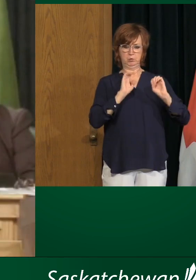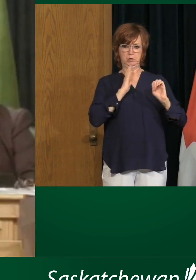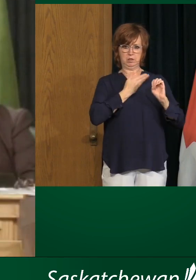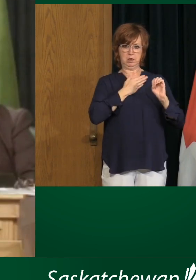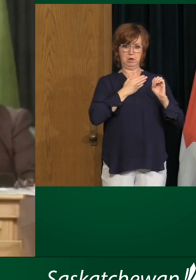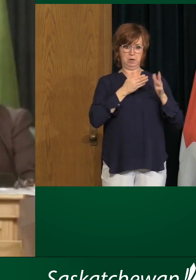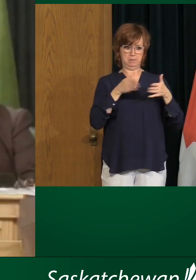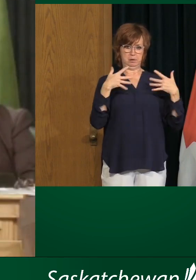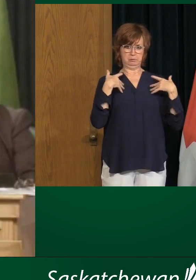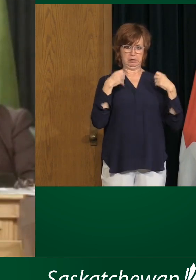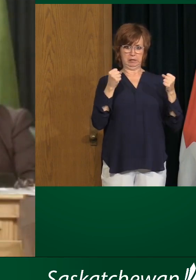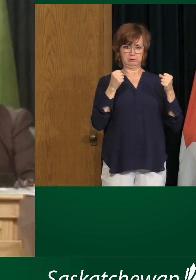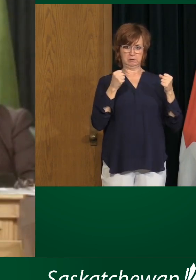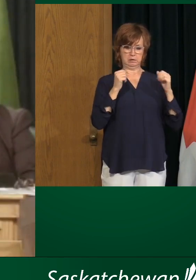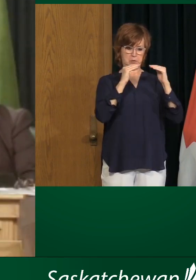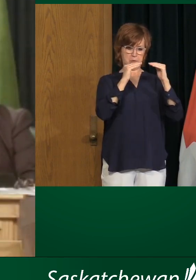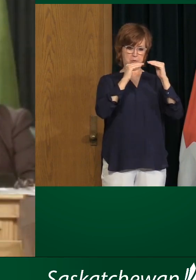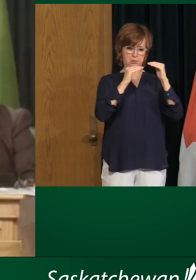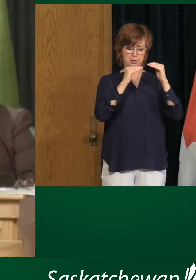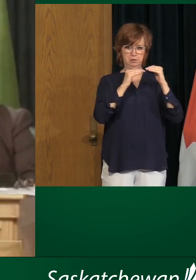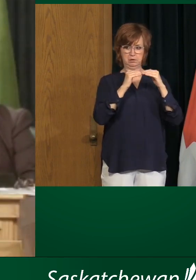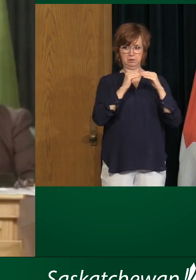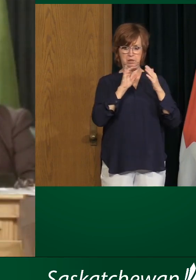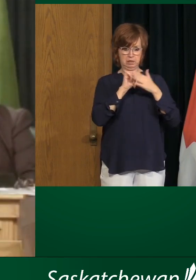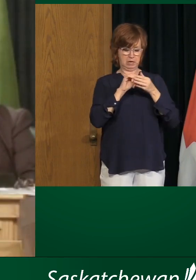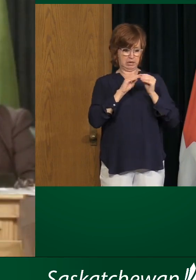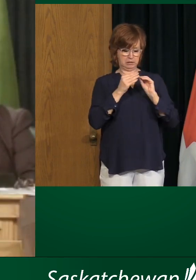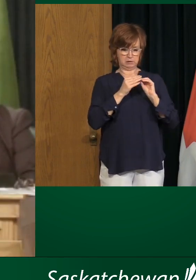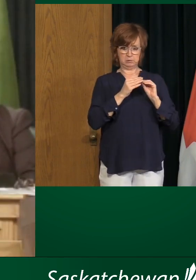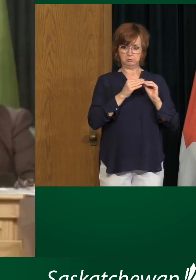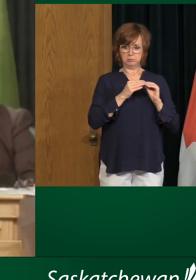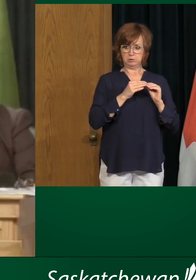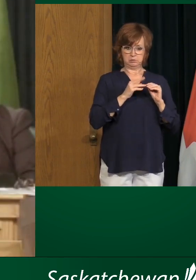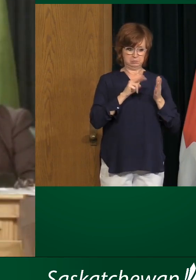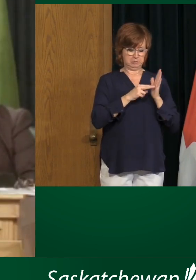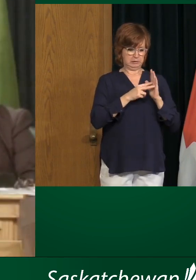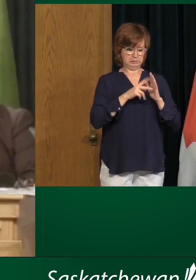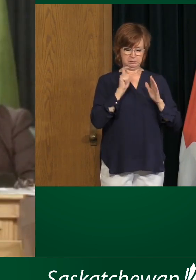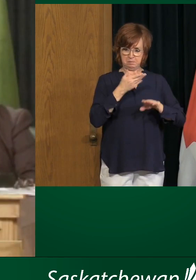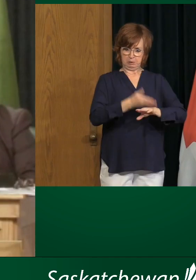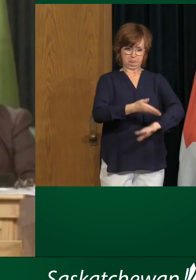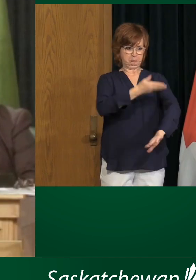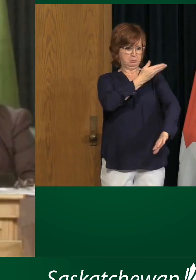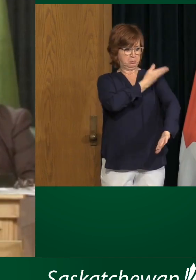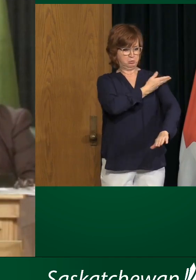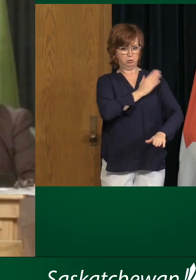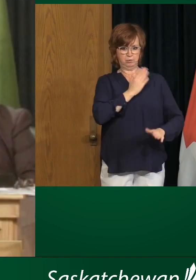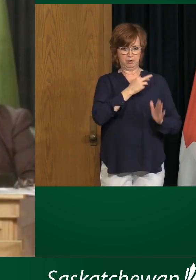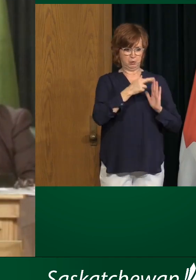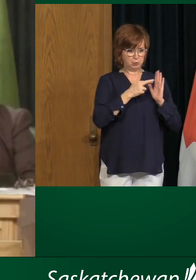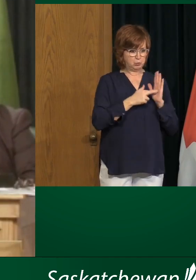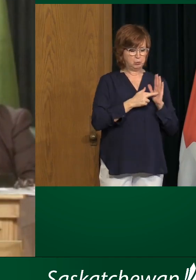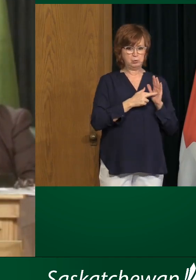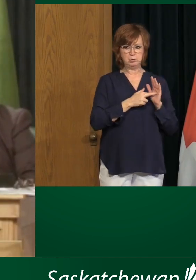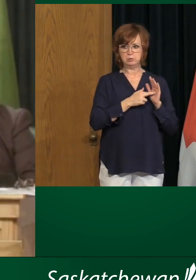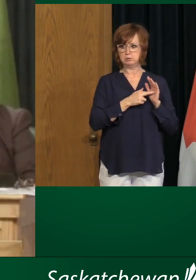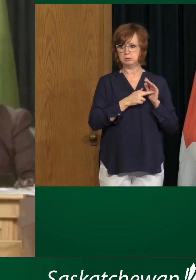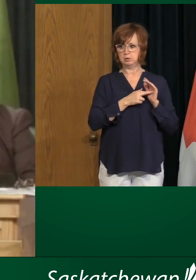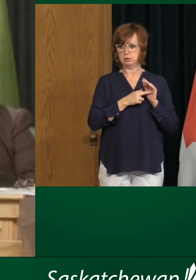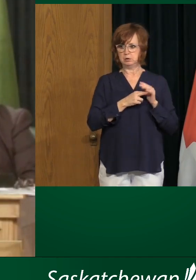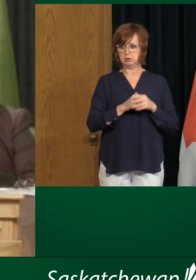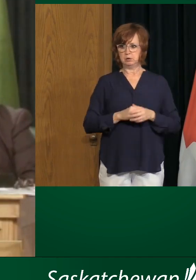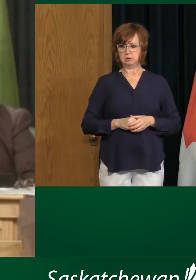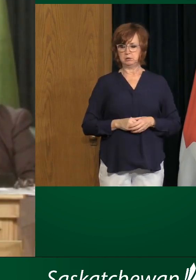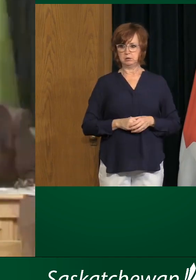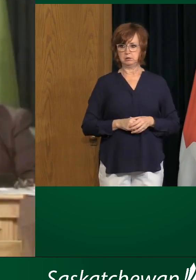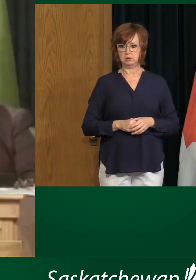about what we might need to do differently, or whether those measures might need to be strengthened? And what is the use of providing a single